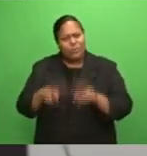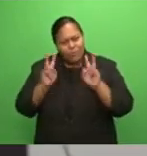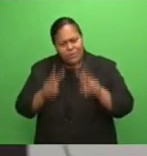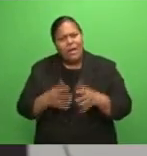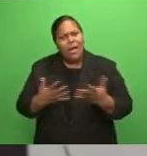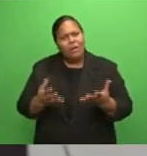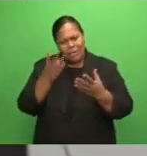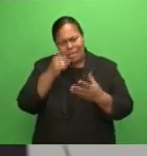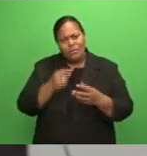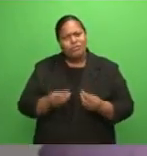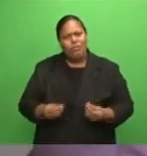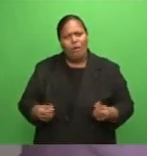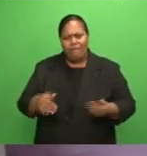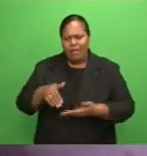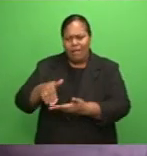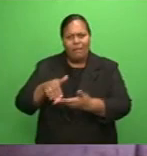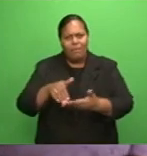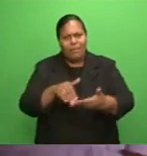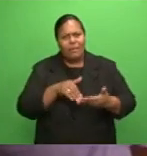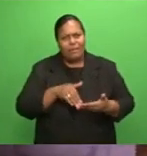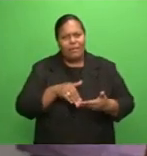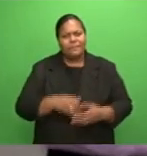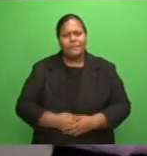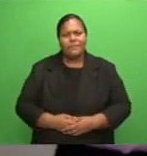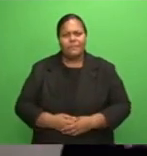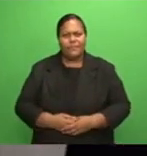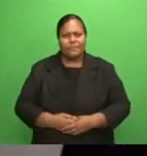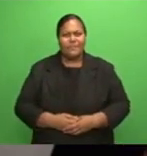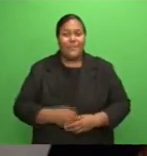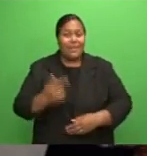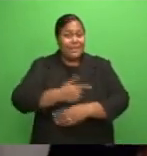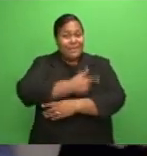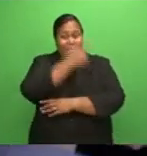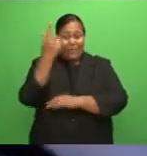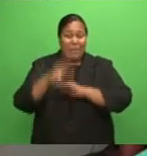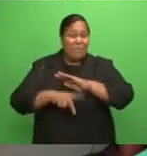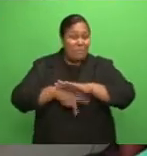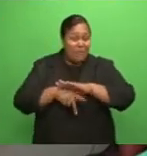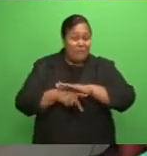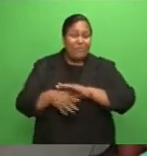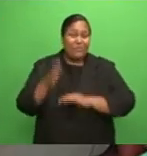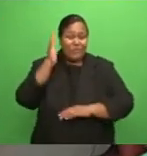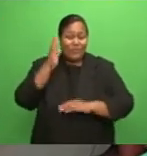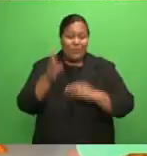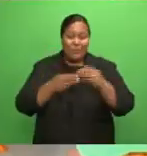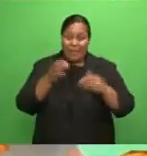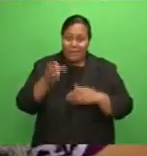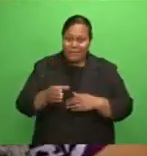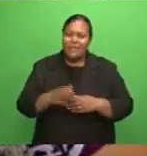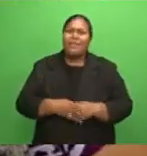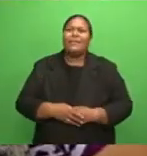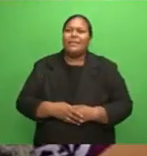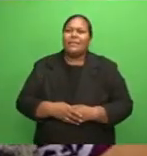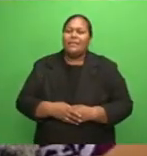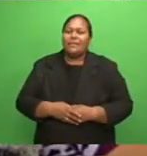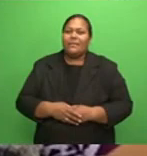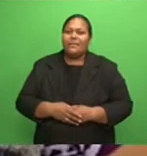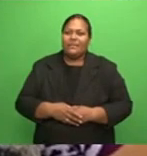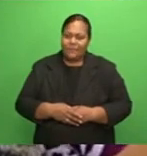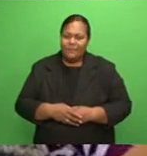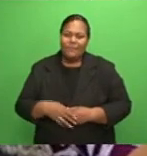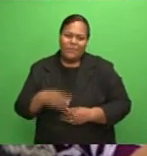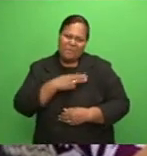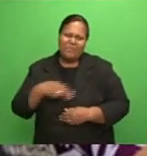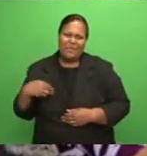each other out. SDA Primary School Manager Daniel Tofanga says the visit from the Ministry of Children